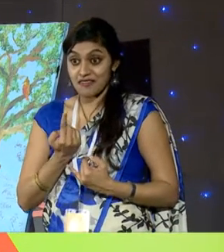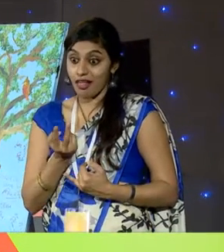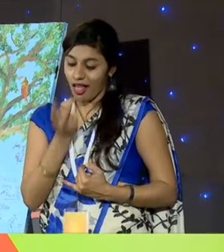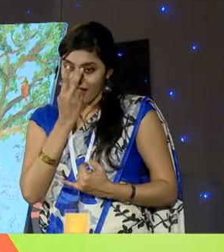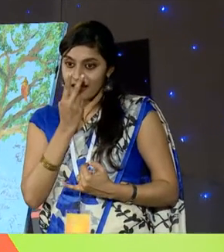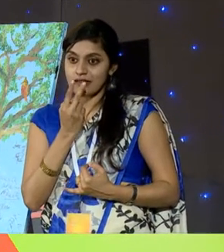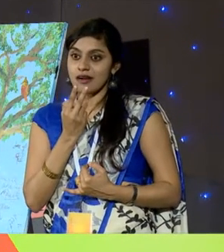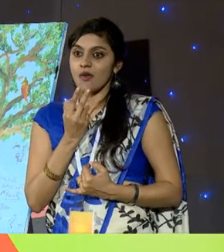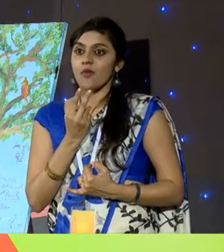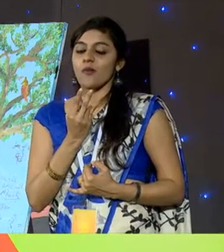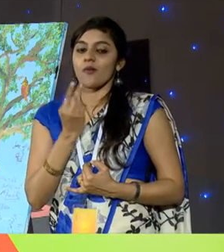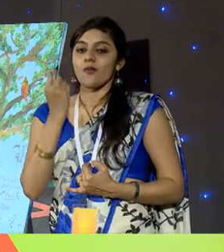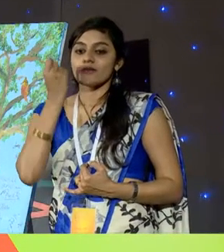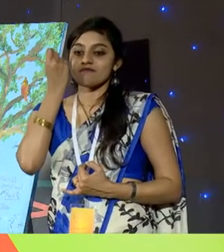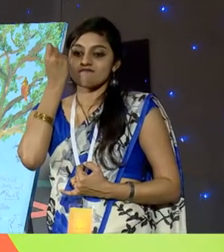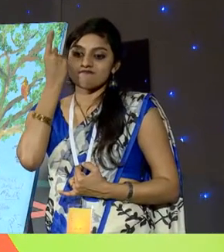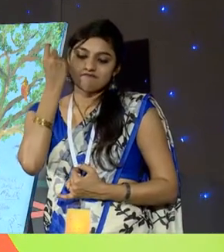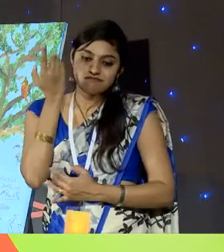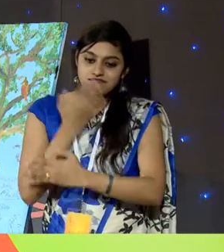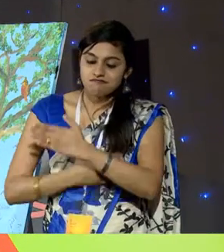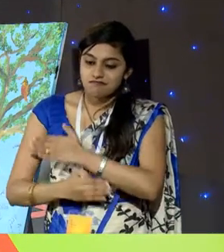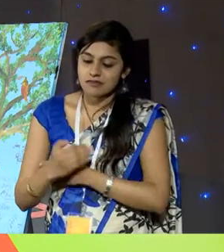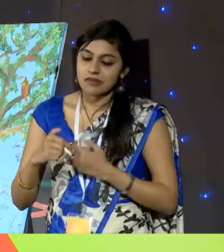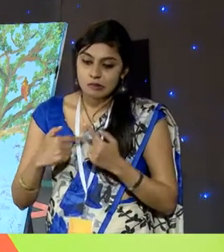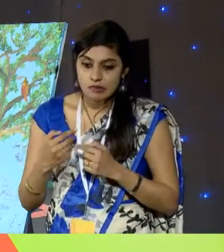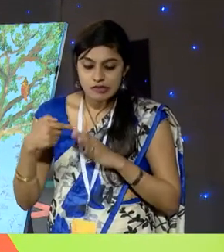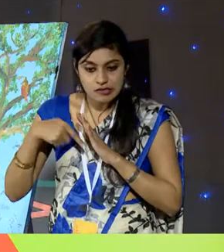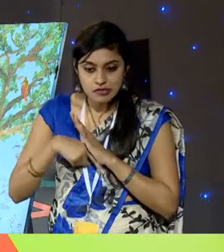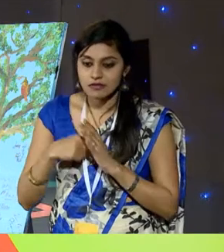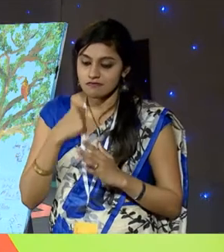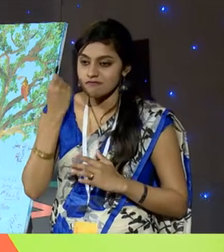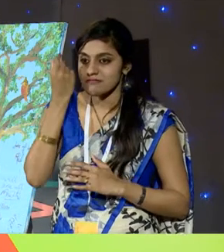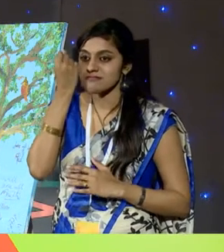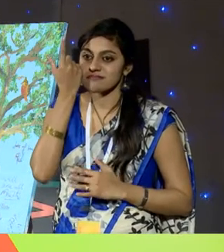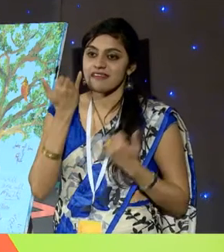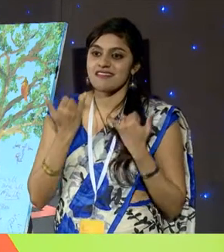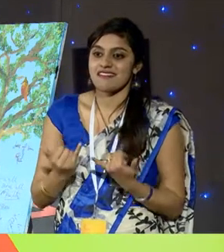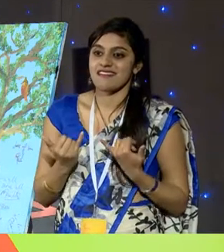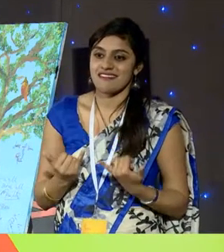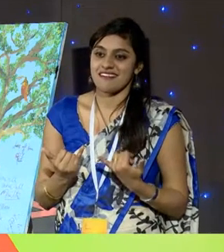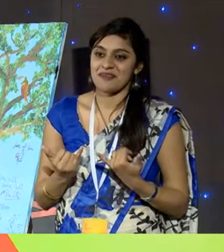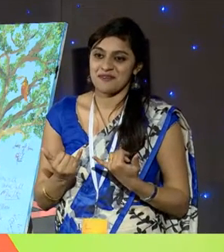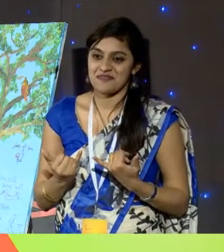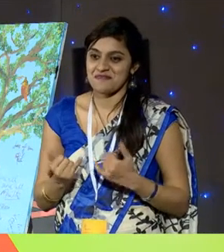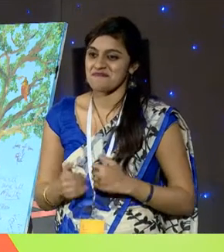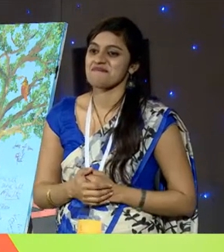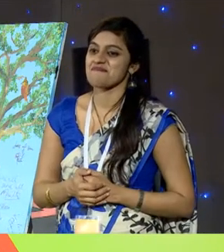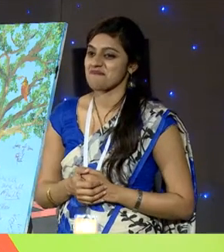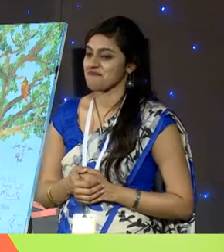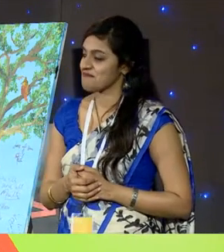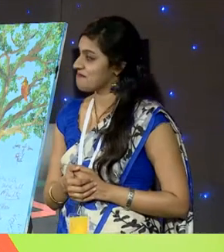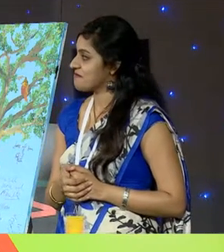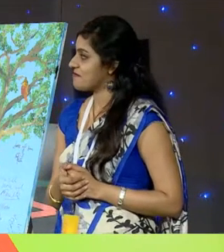a completely exciting and different perspective of life. Of course, the idea